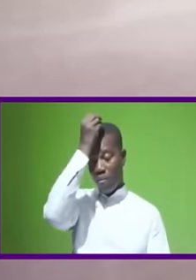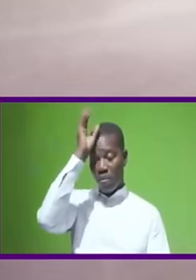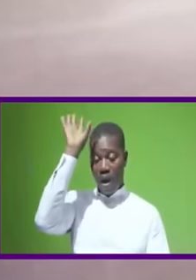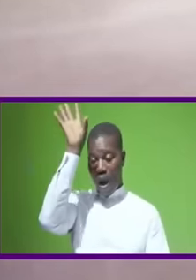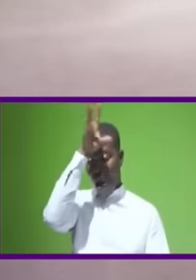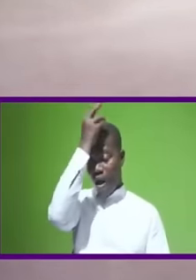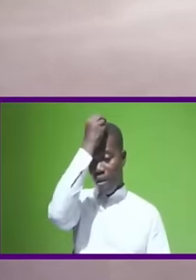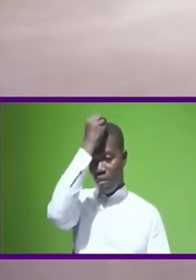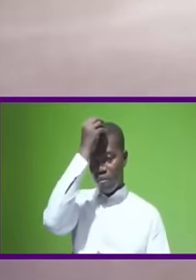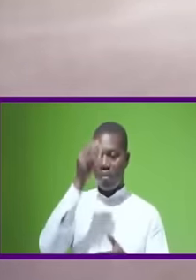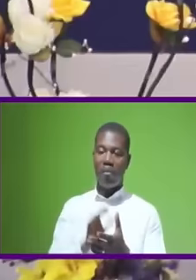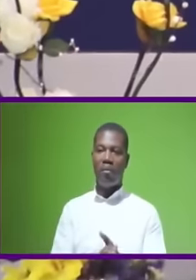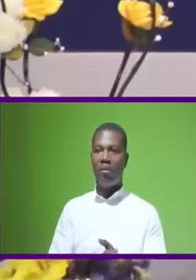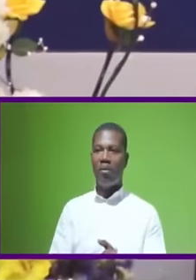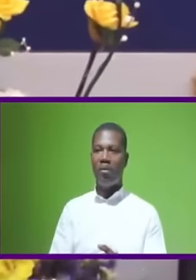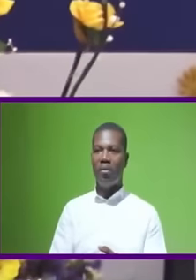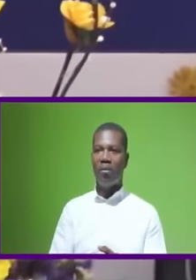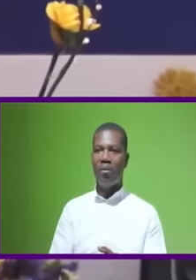Transplant.